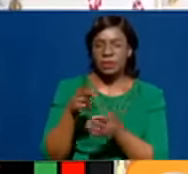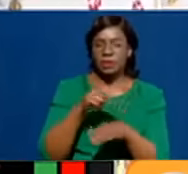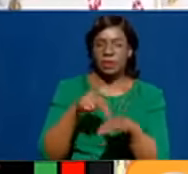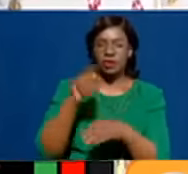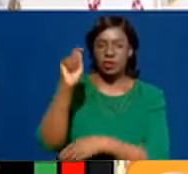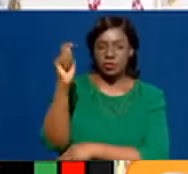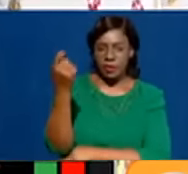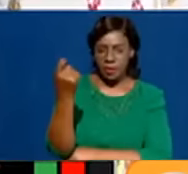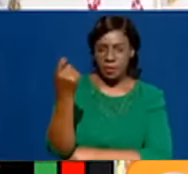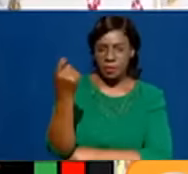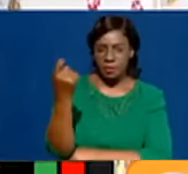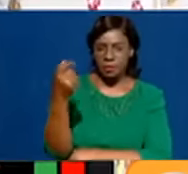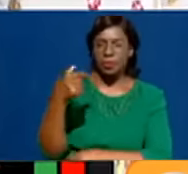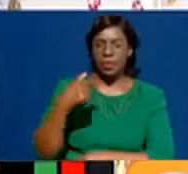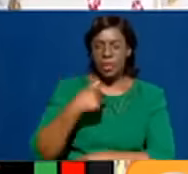to the Republic of Kenya,